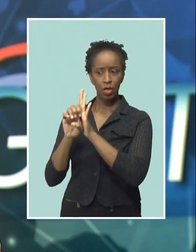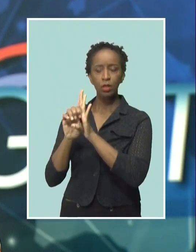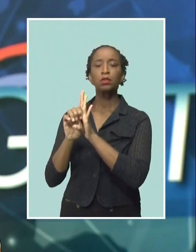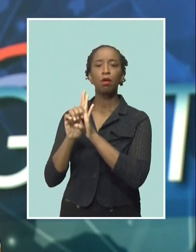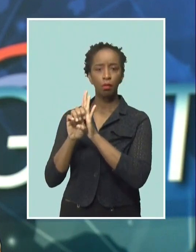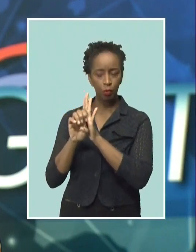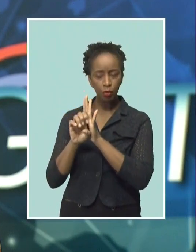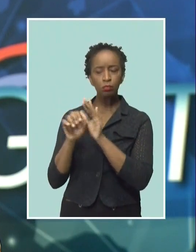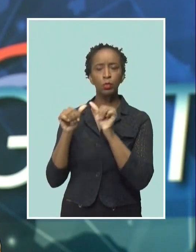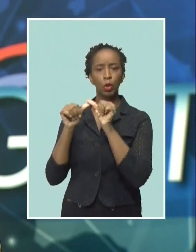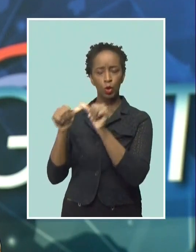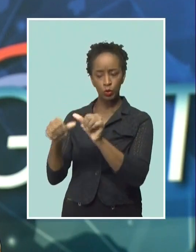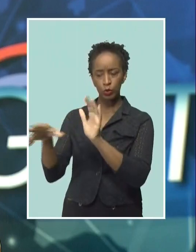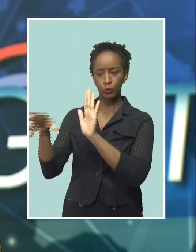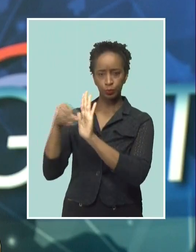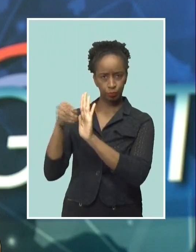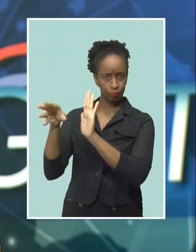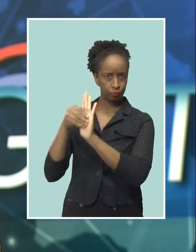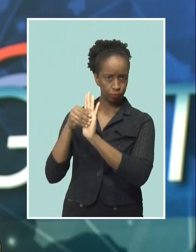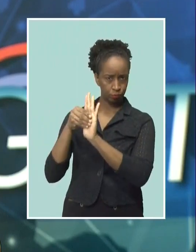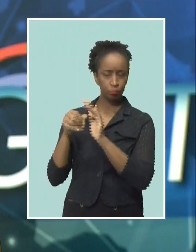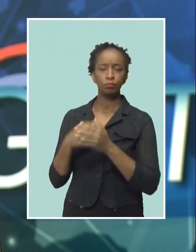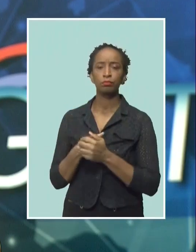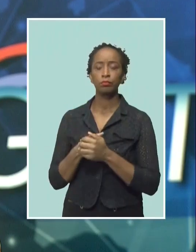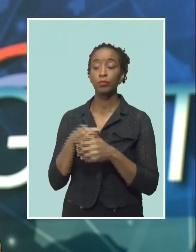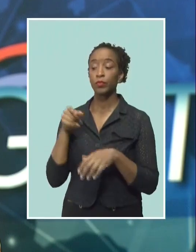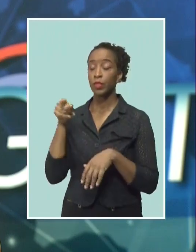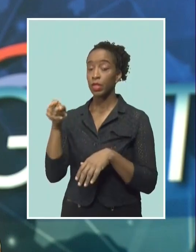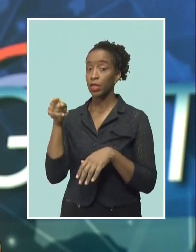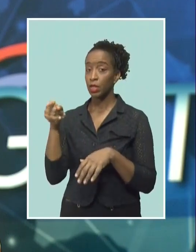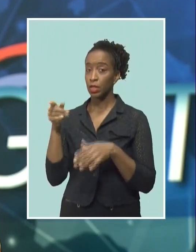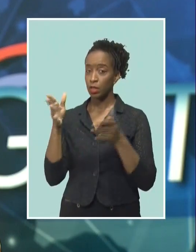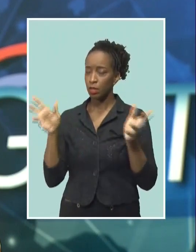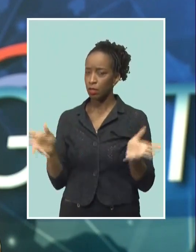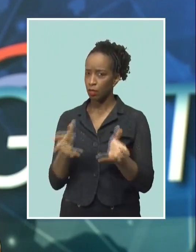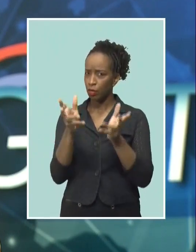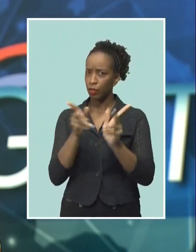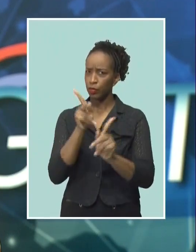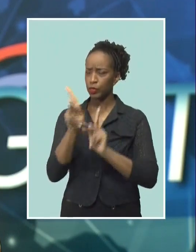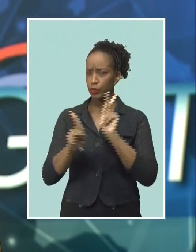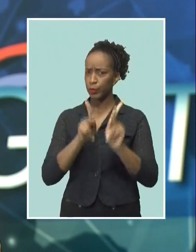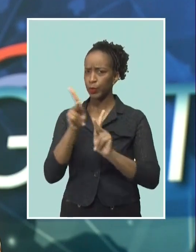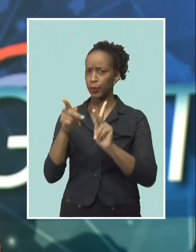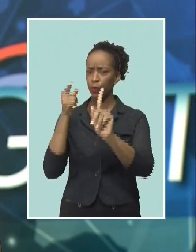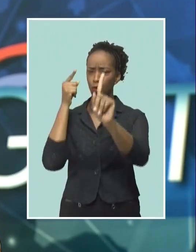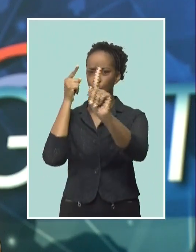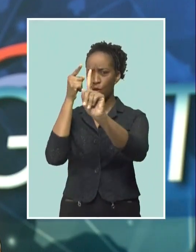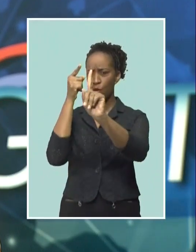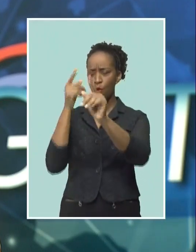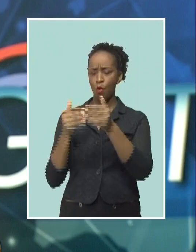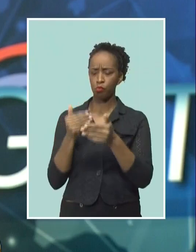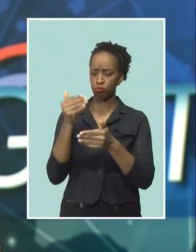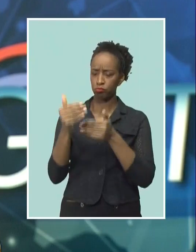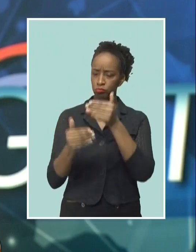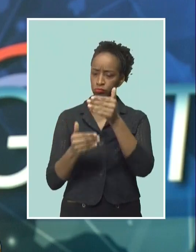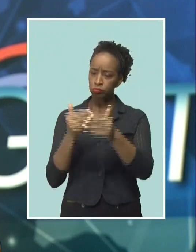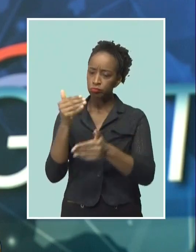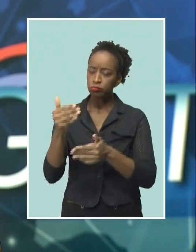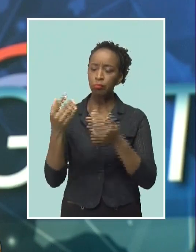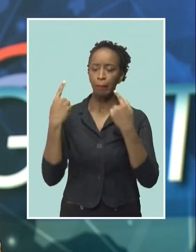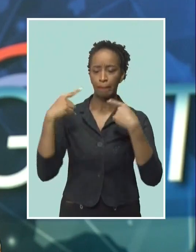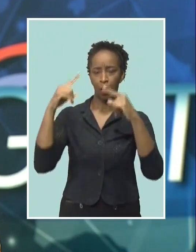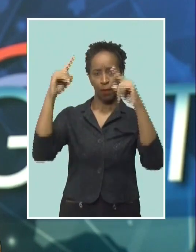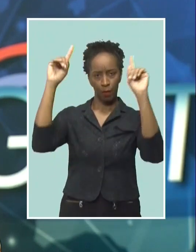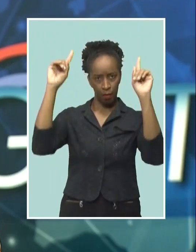the same self-actualization Mr. Barrow championed must be done by today's youth, especially in the area of